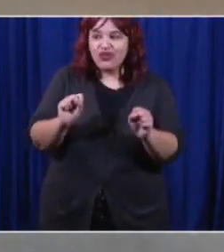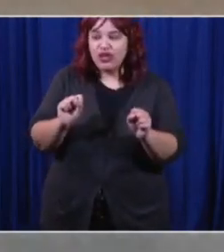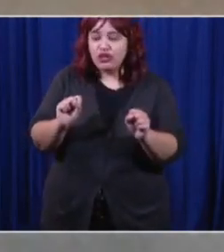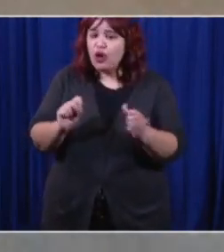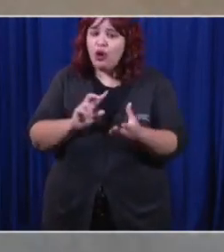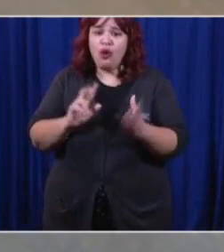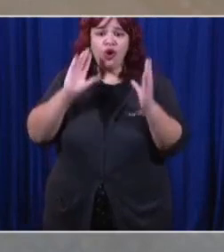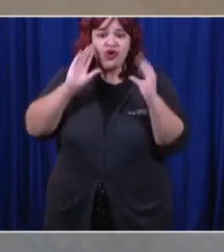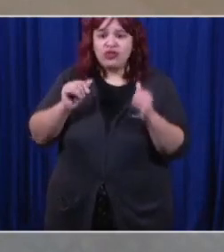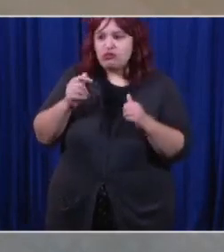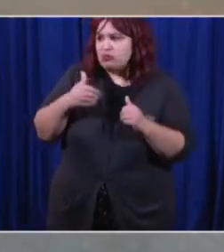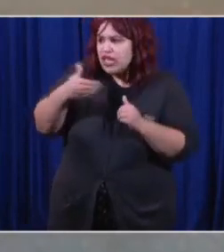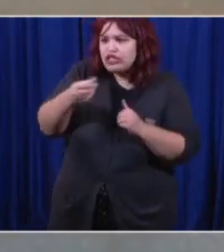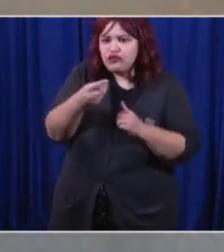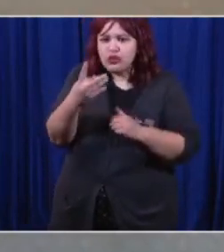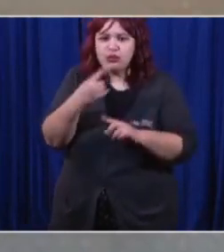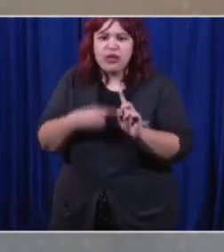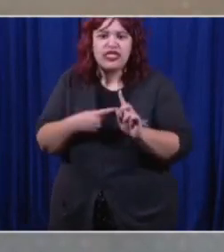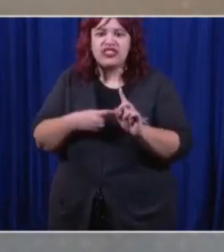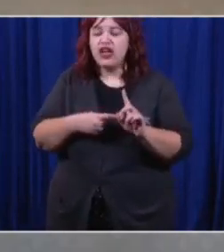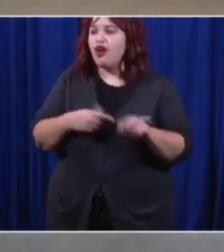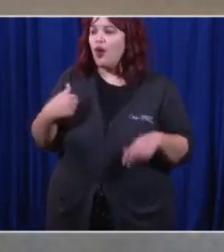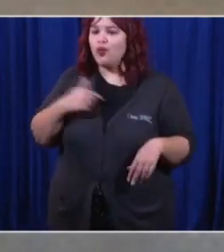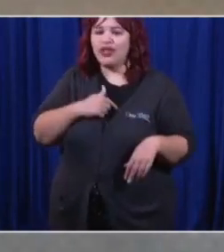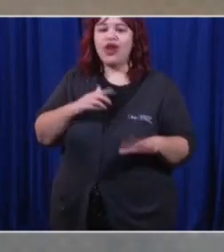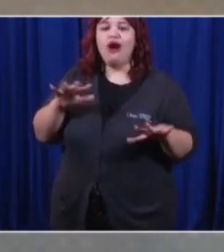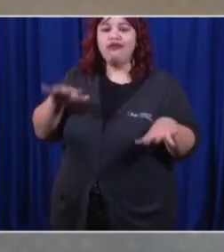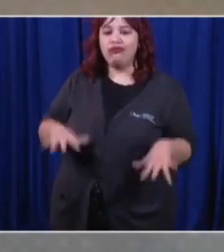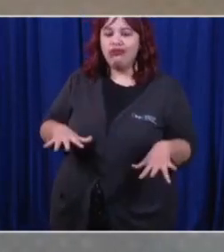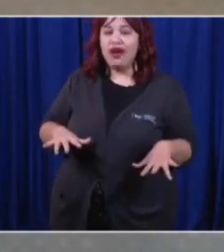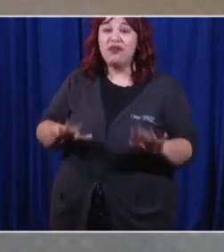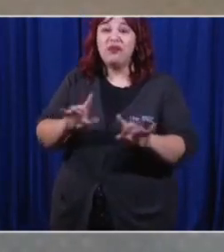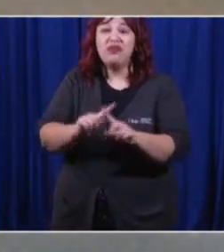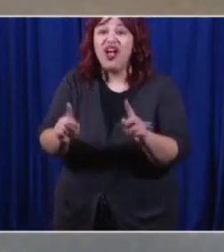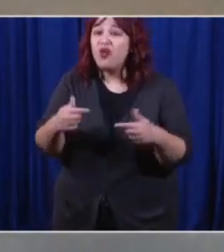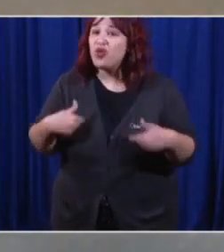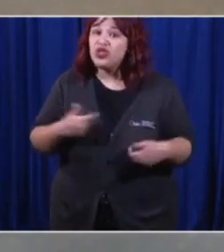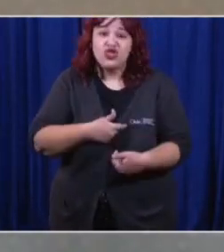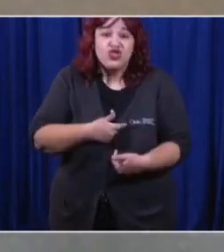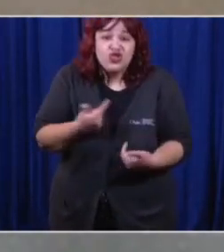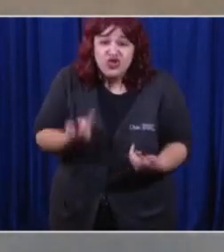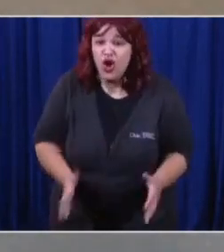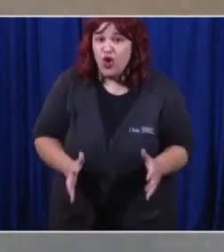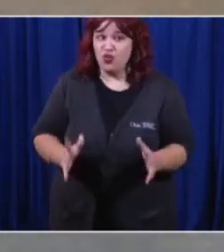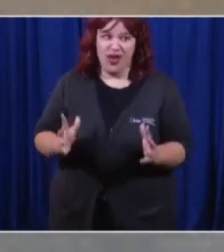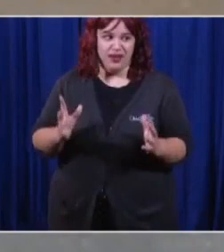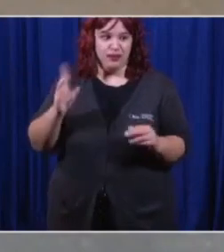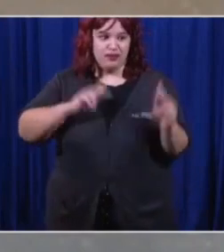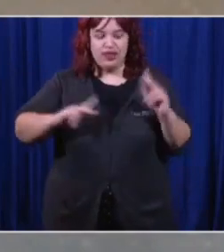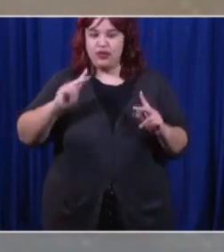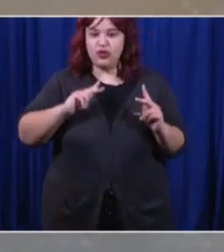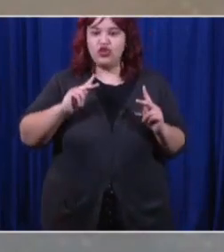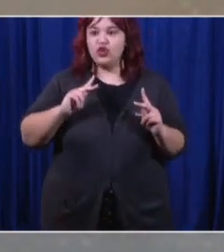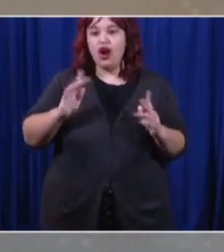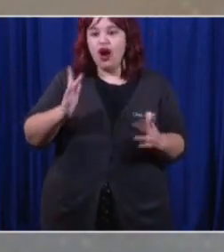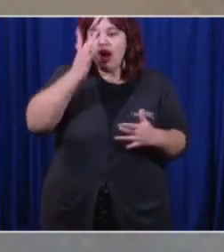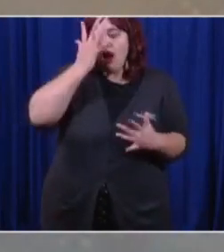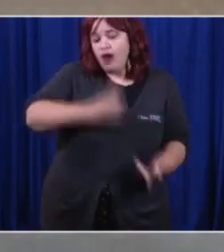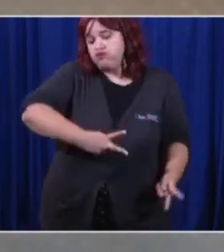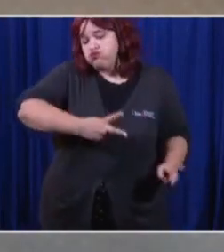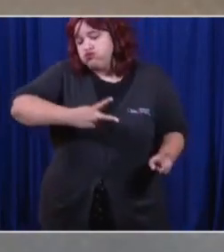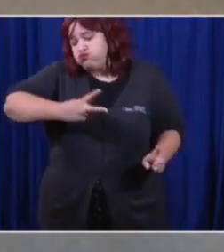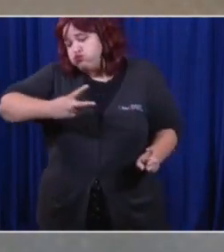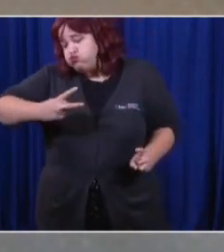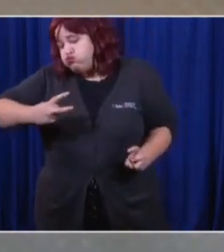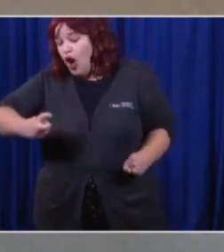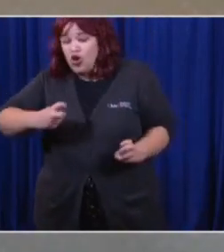people get COVID or get hospitalized or even pass away when we're just in sight of the end and the vaccine coming out. So